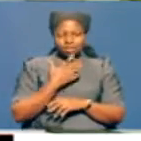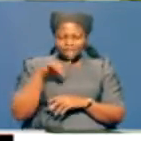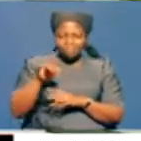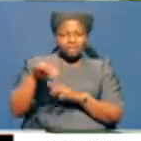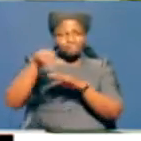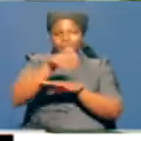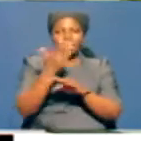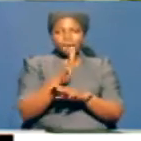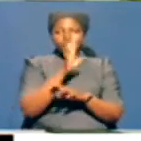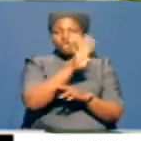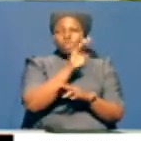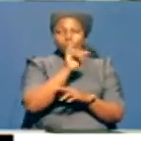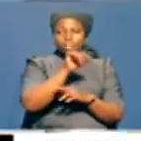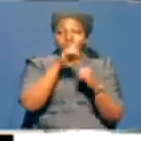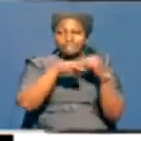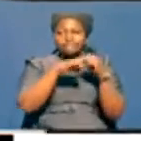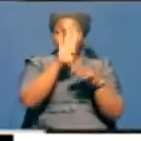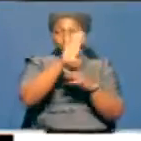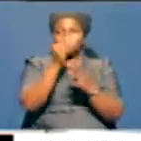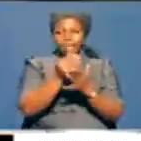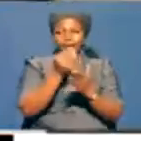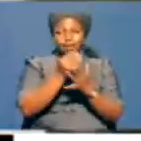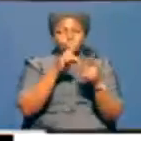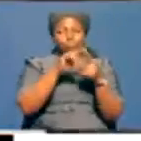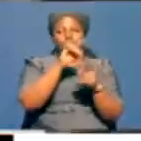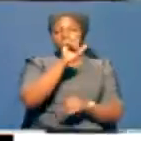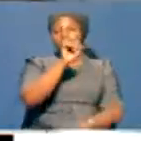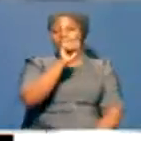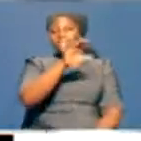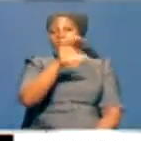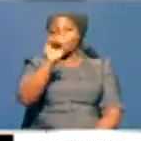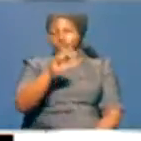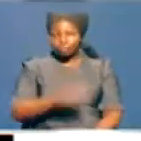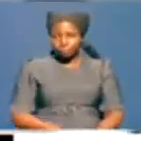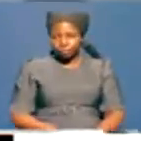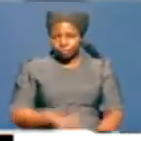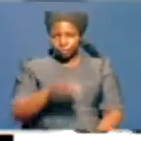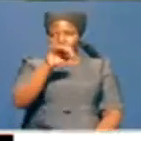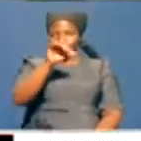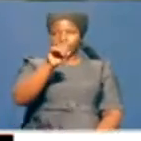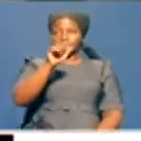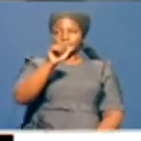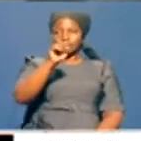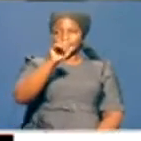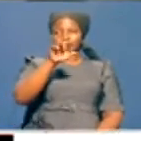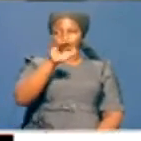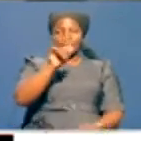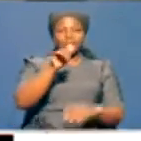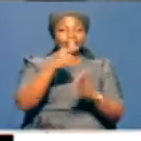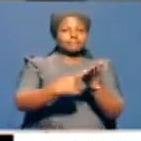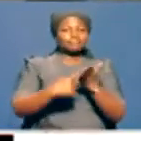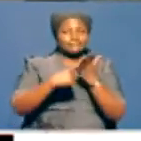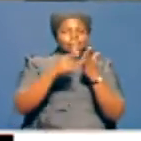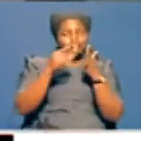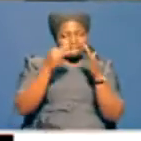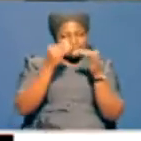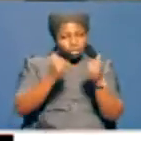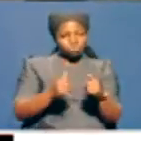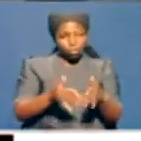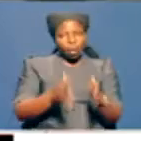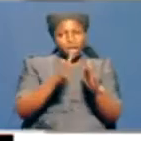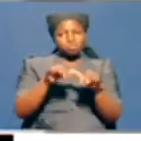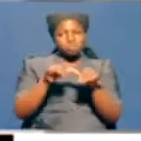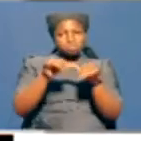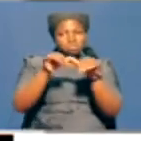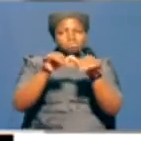in non-remitted funds. The movement is charting a new way to contain the issue of non-remitted funds from